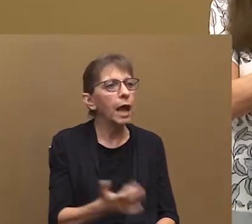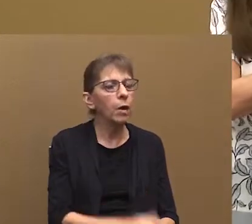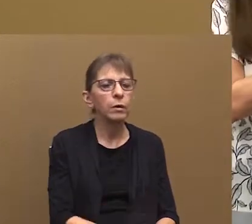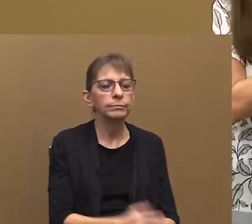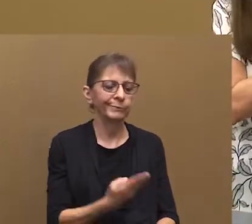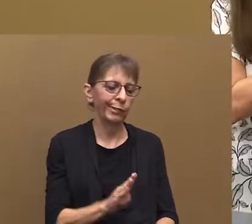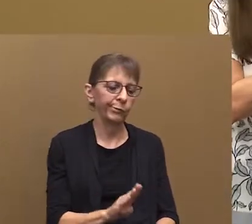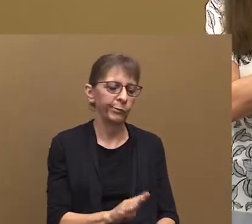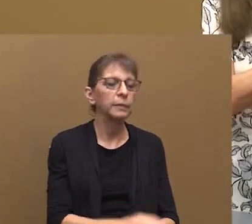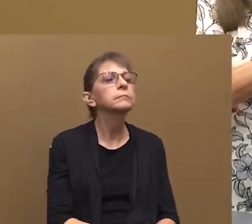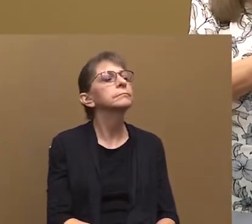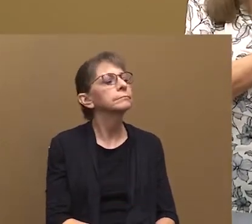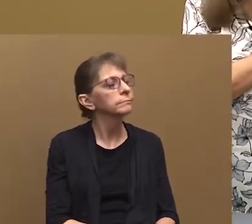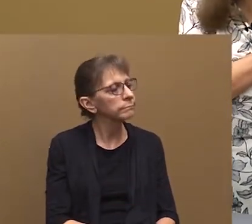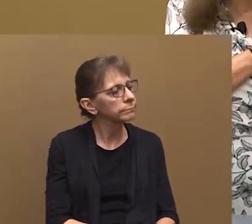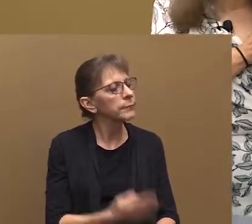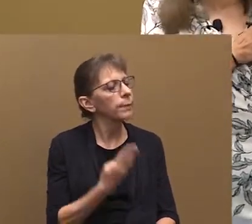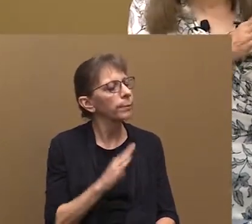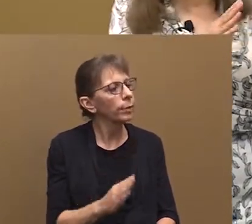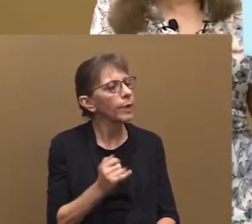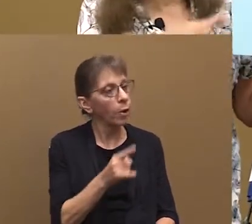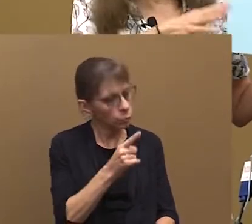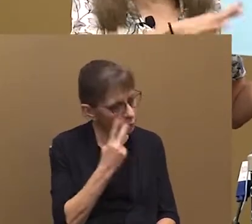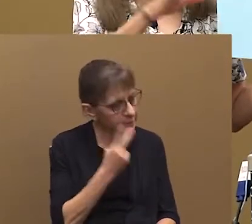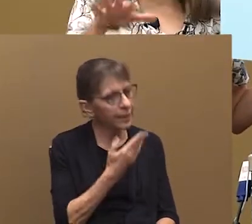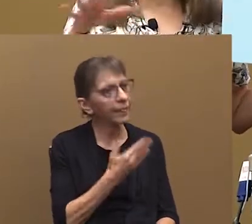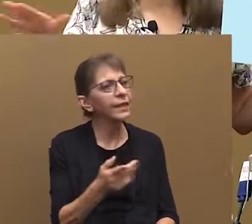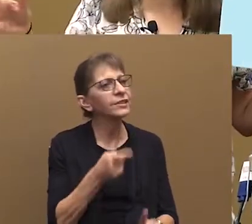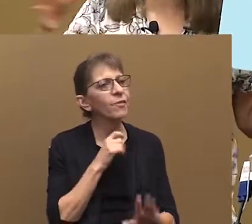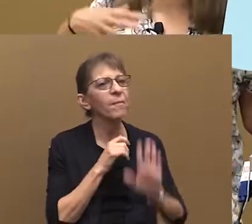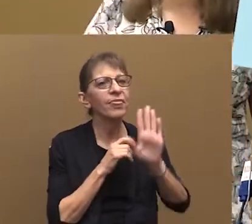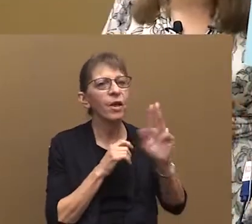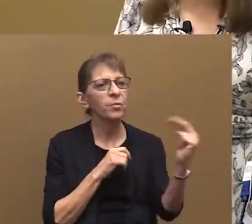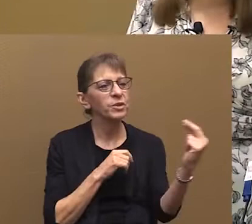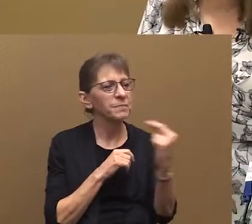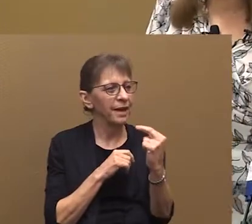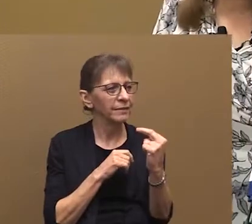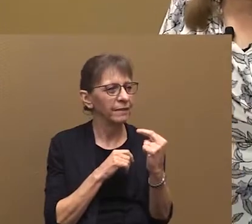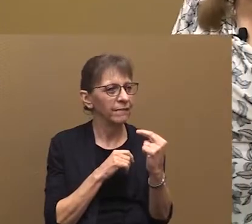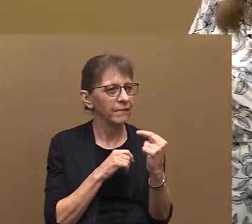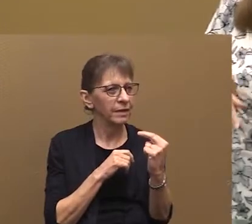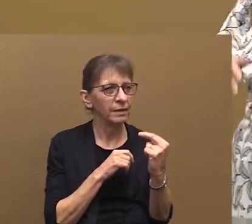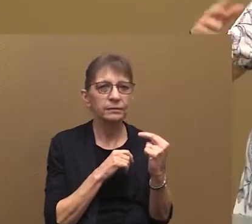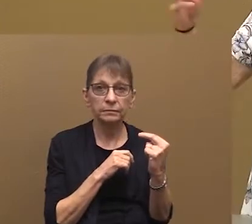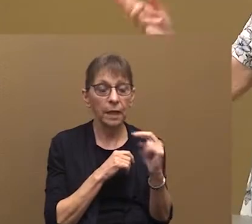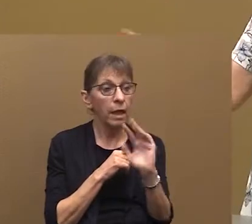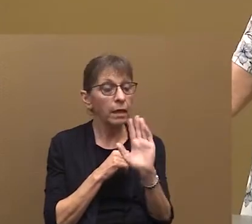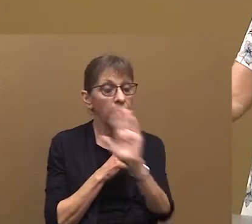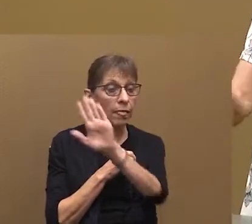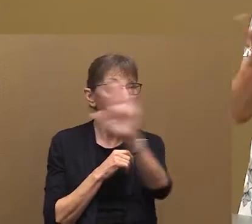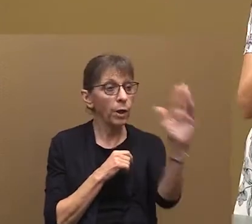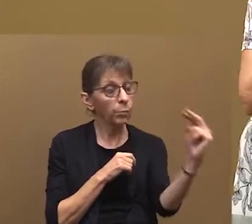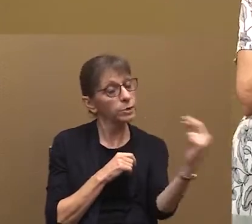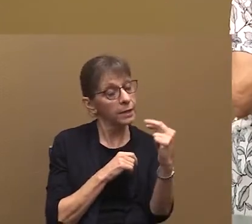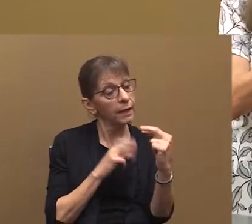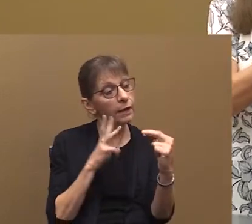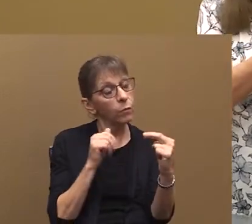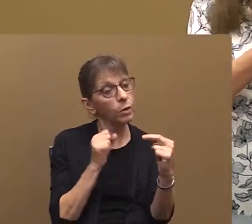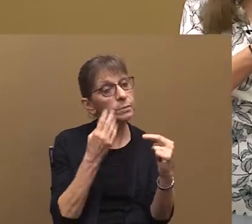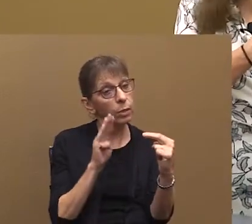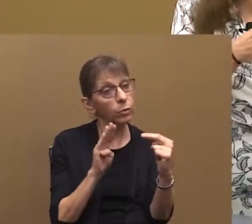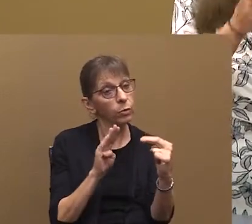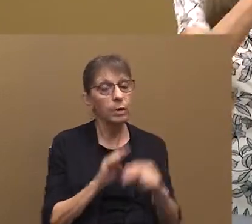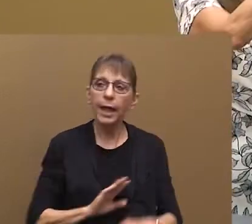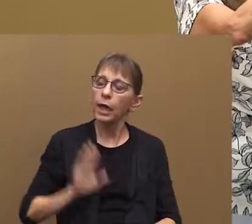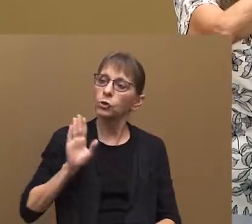What do you see? Blue. Blue. Now you see things from their perspective. Their perspective